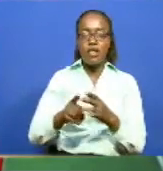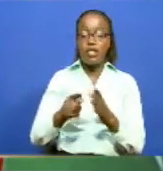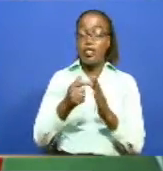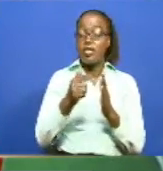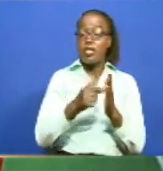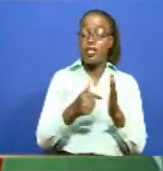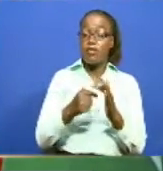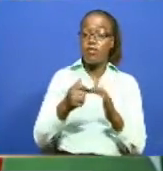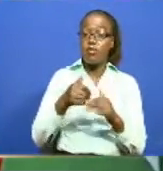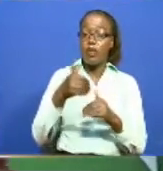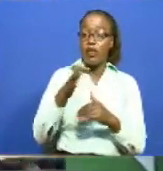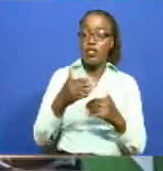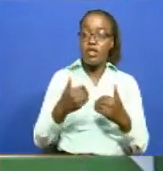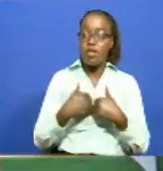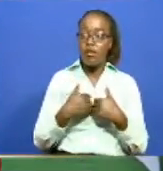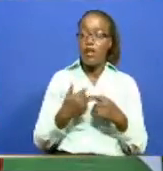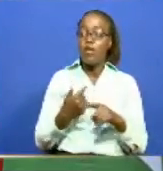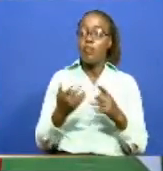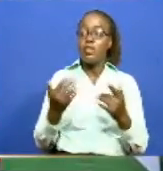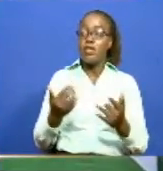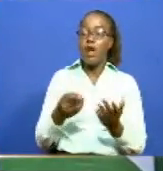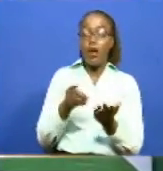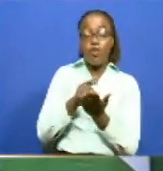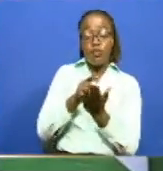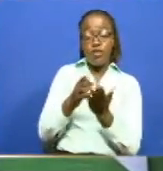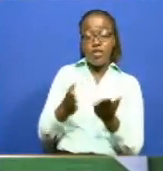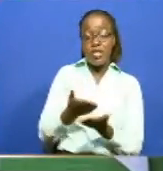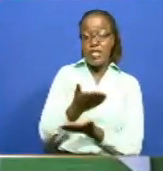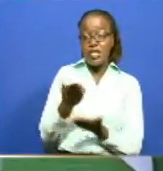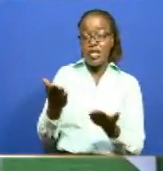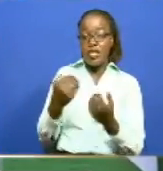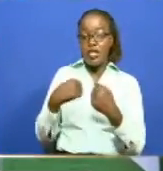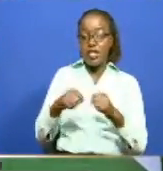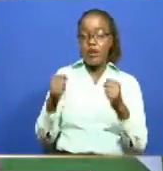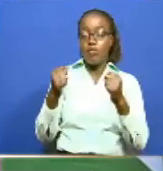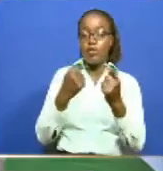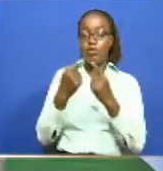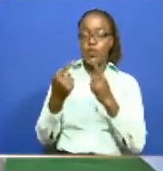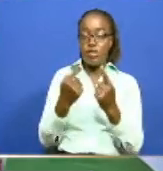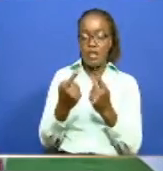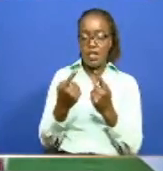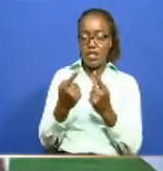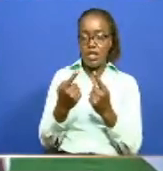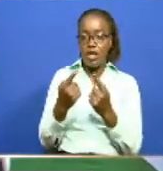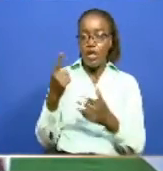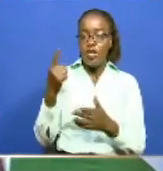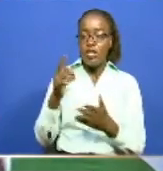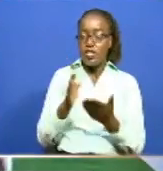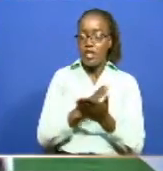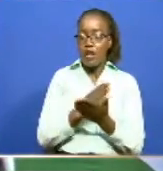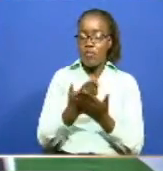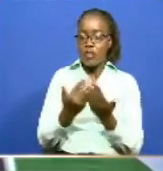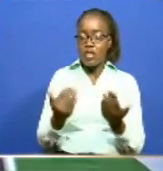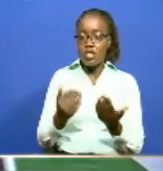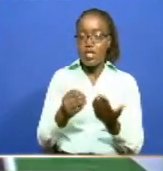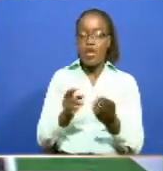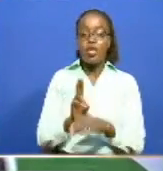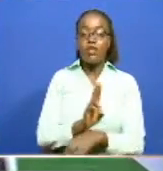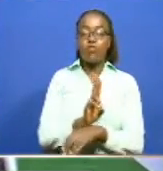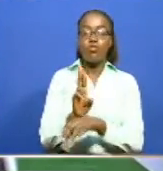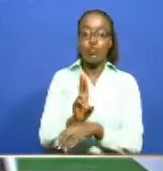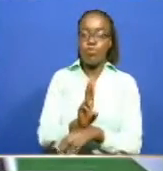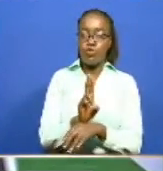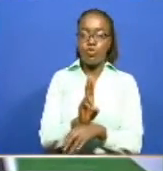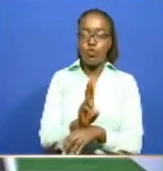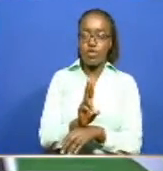But now, even if you talk to our doctors here, they'll be able to tell you that there are certain measures that they can be able to deploy in management